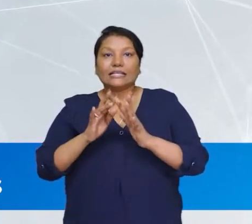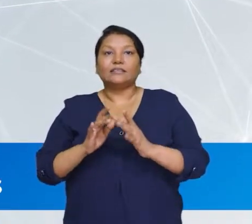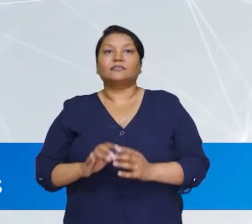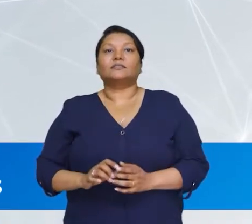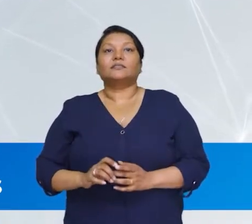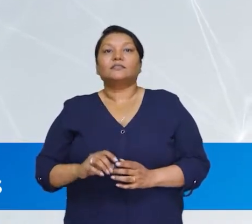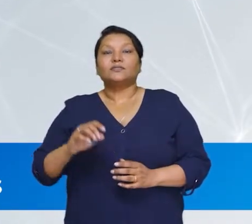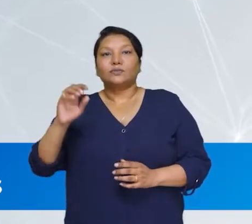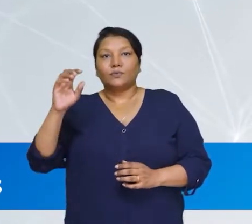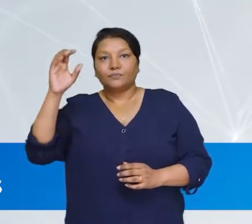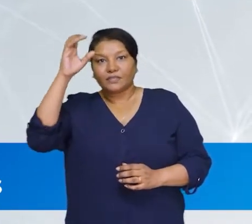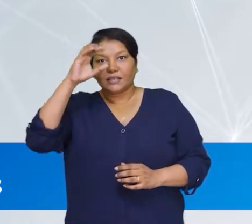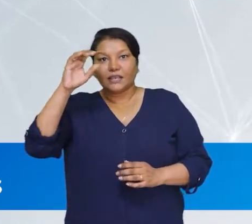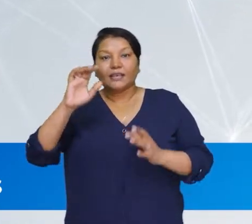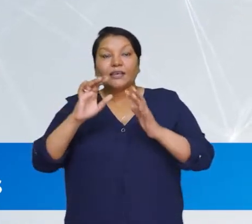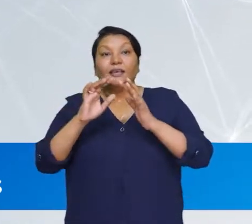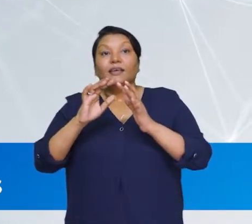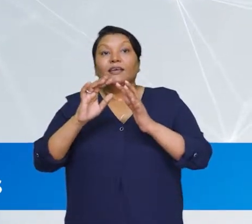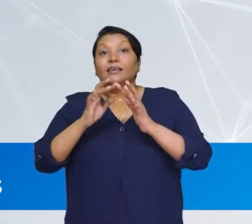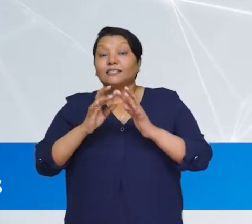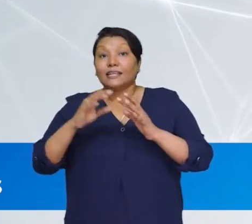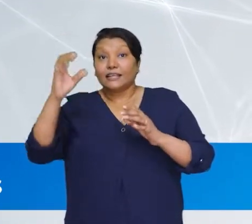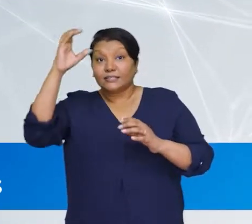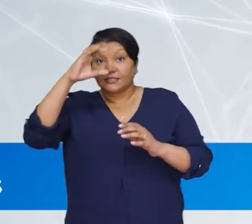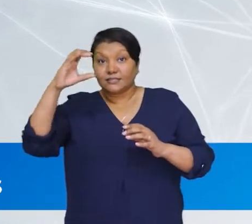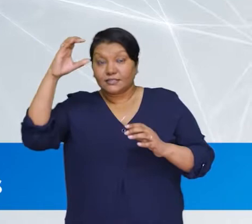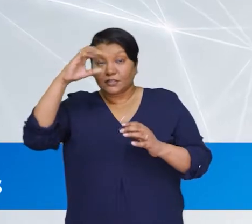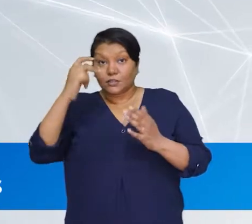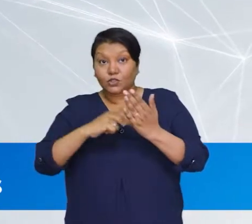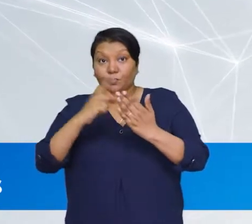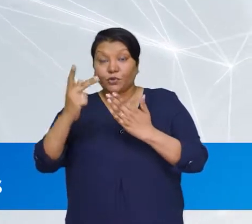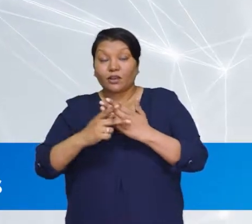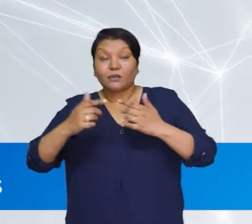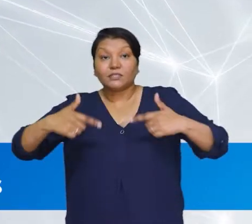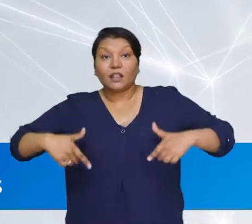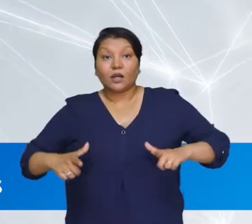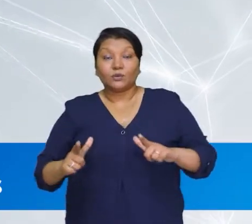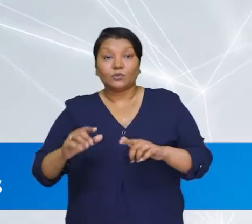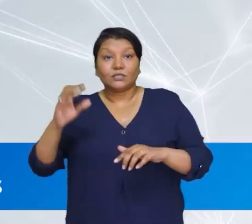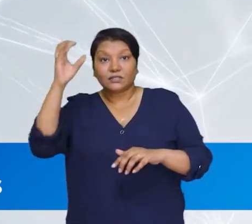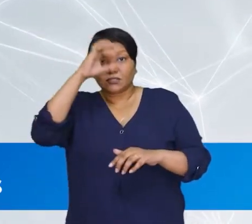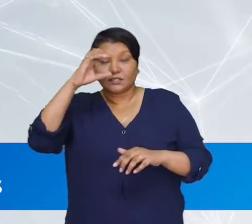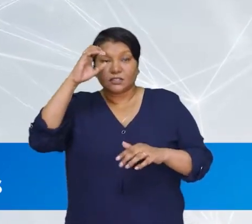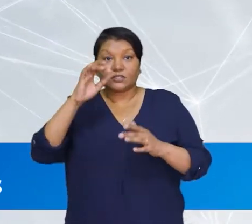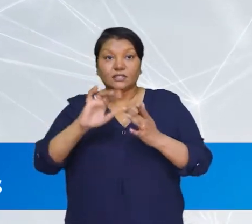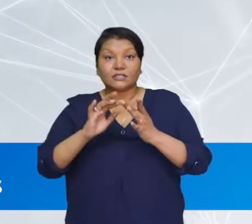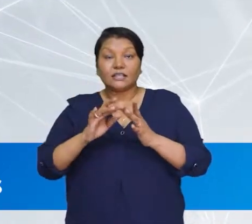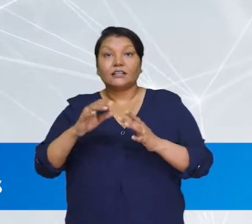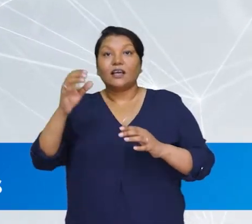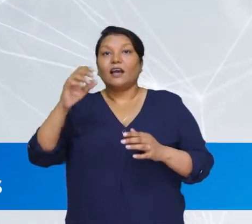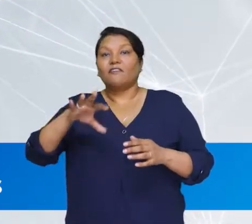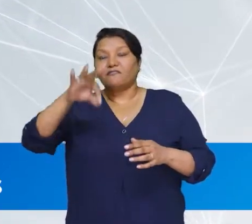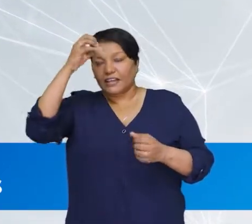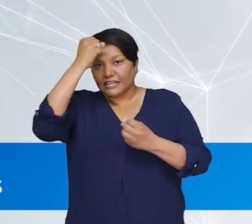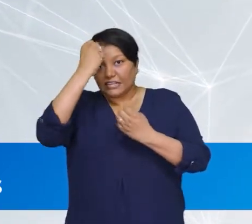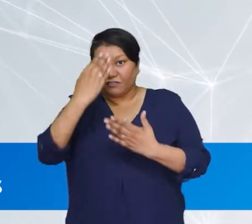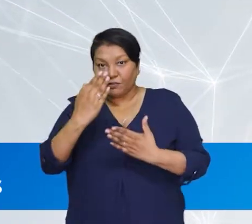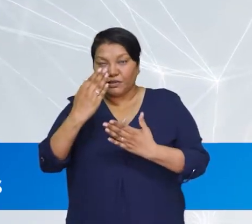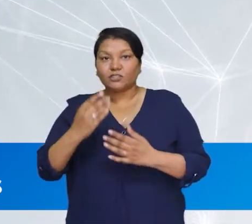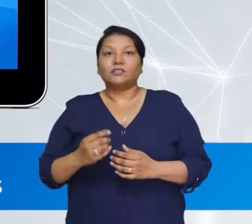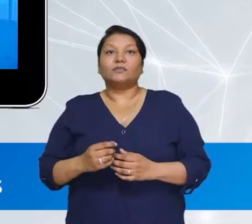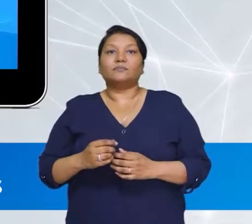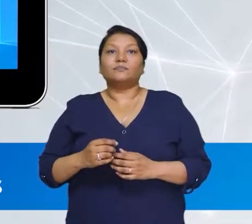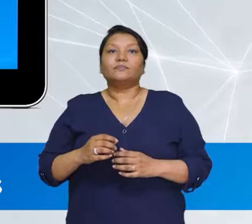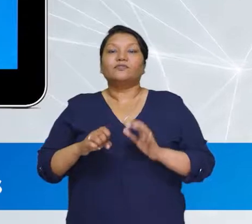searches. Internet browsers are software programs that you can use to access the internet and look at web